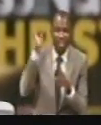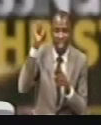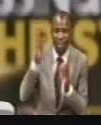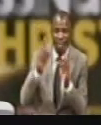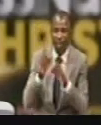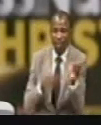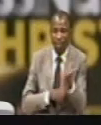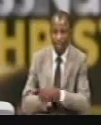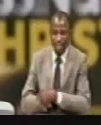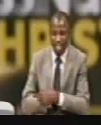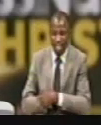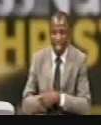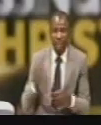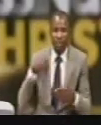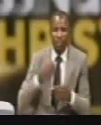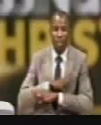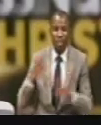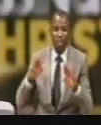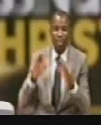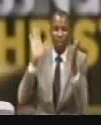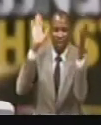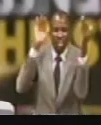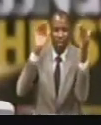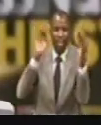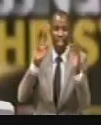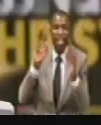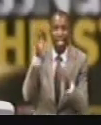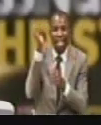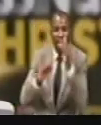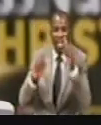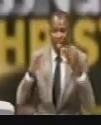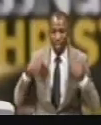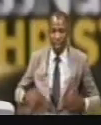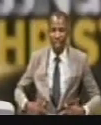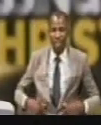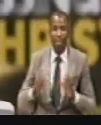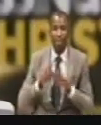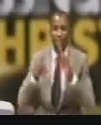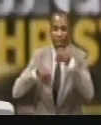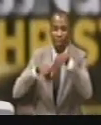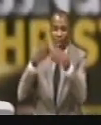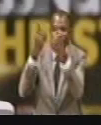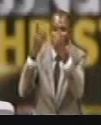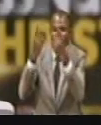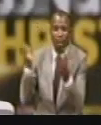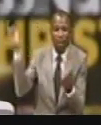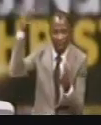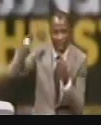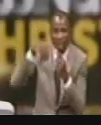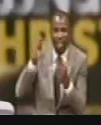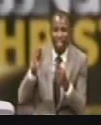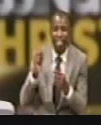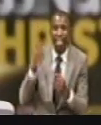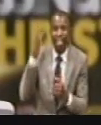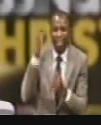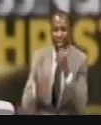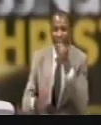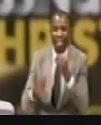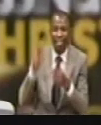Then, when we are to listen to testimony today, we don't expect anybody to